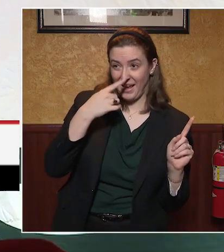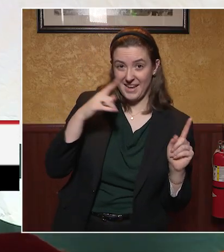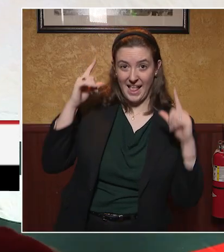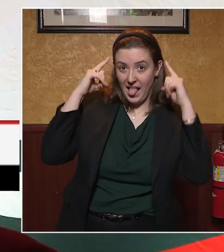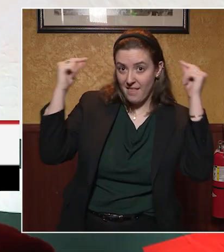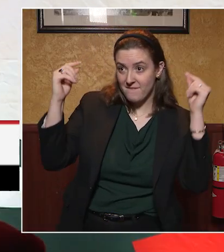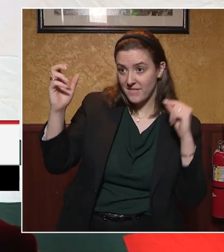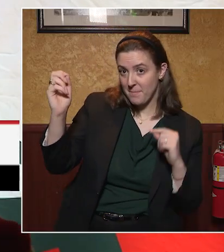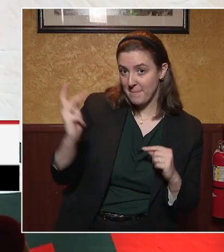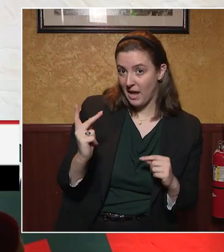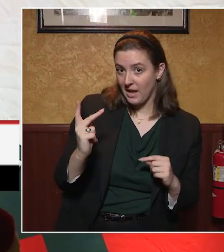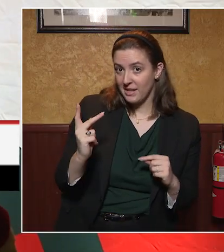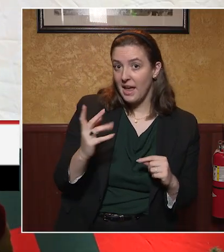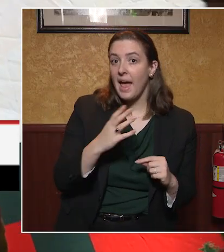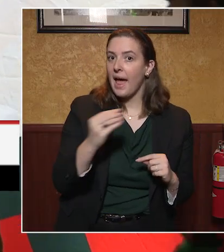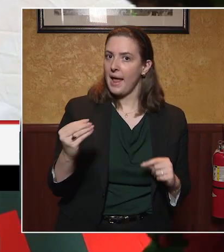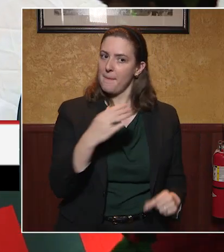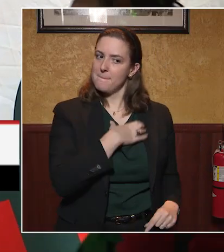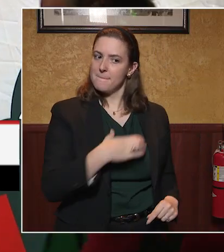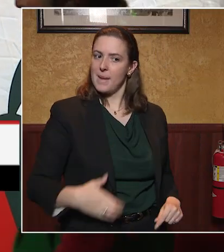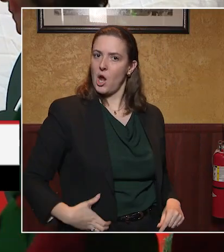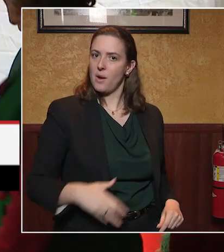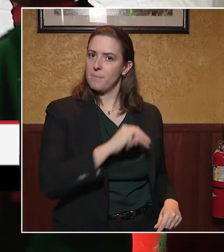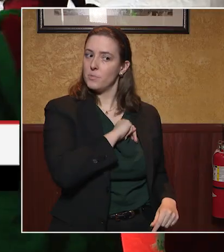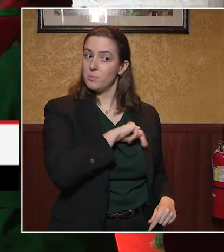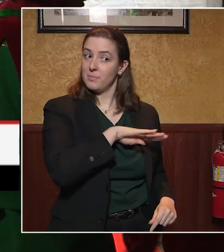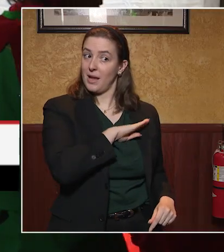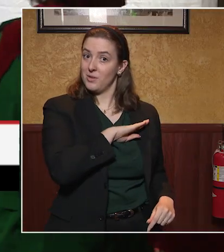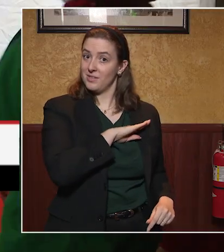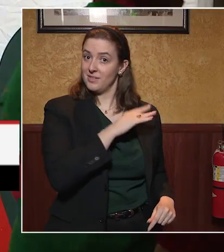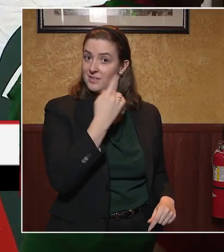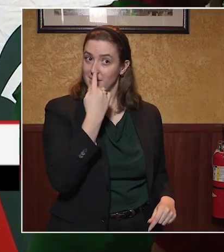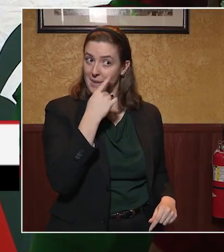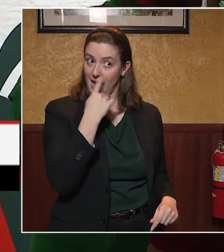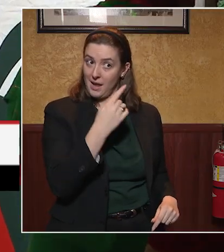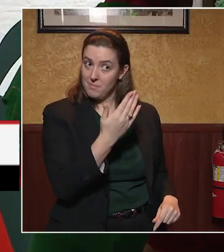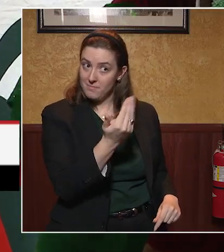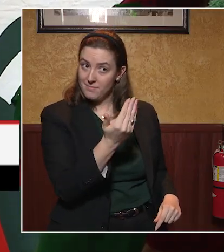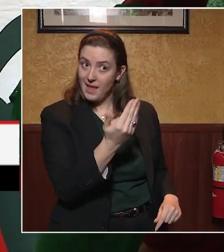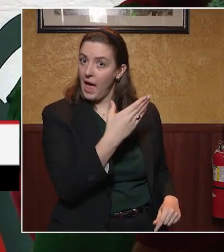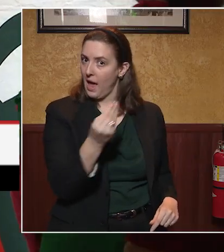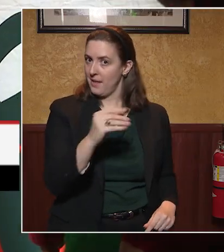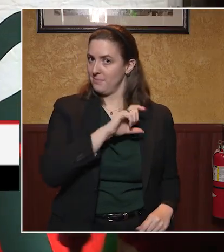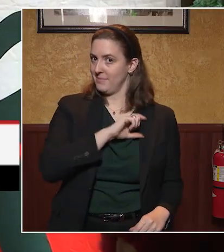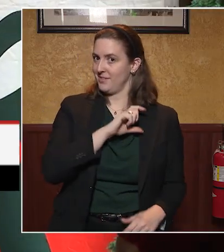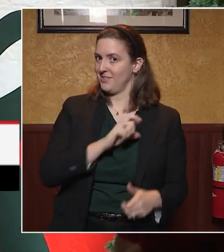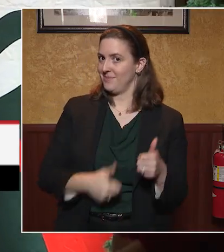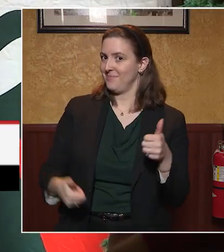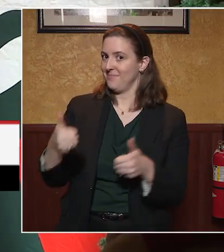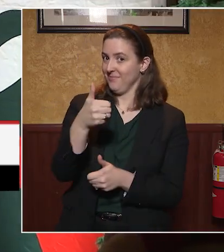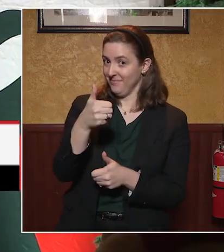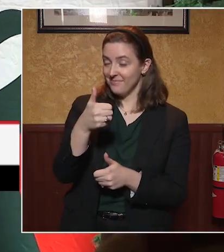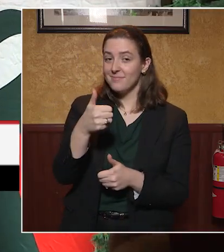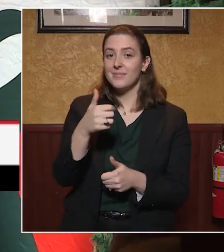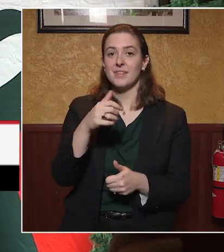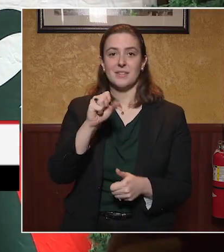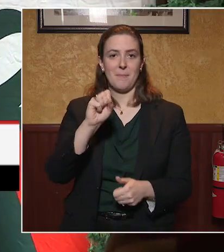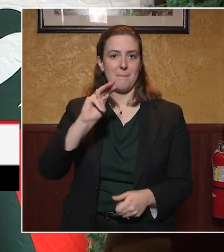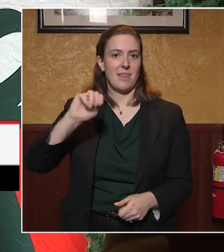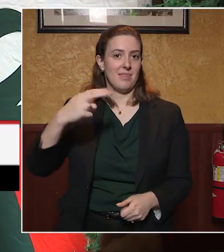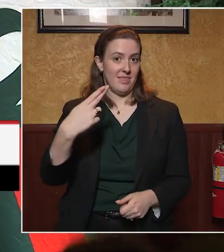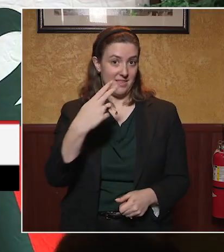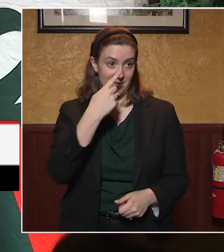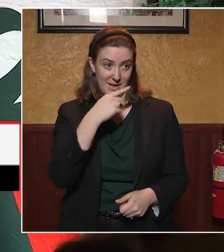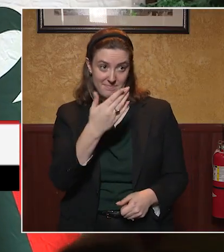also ask if we can bring up Mayor Muriel Bowser as well as Chief Pamela Smith so you can help me to unwrap what's in these boxes